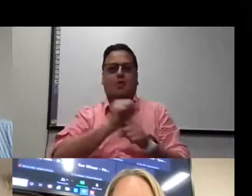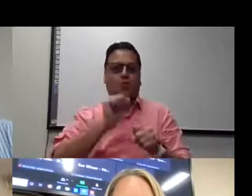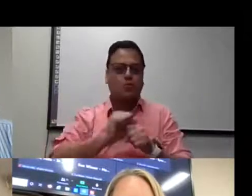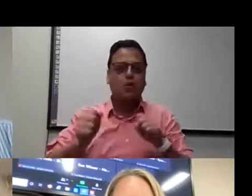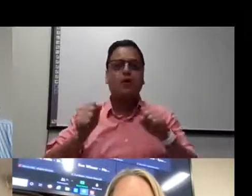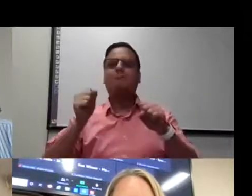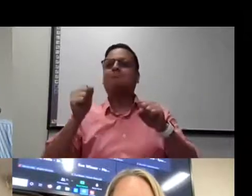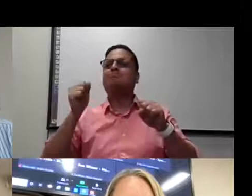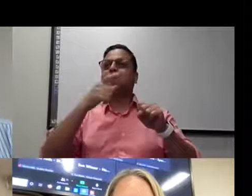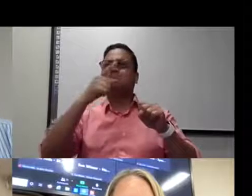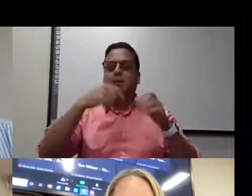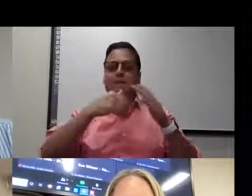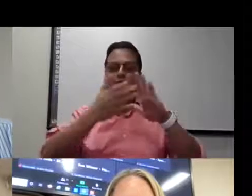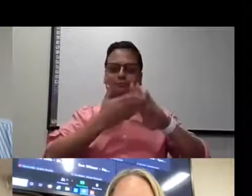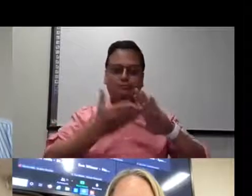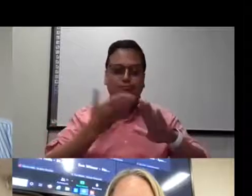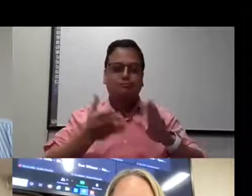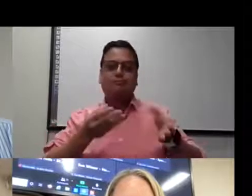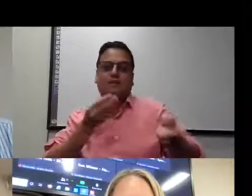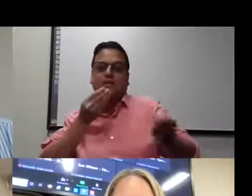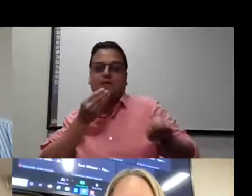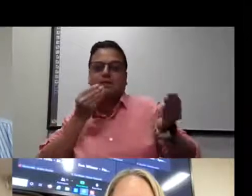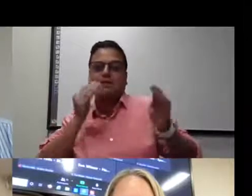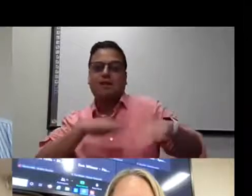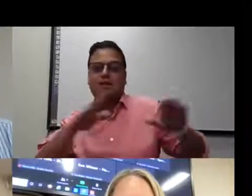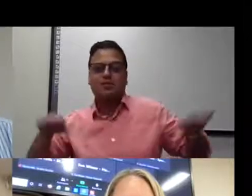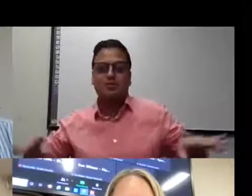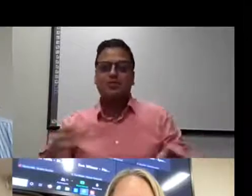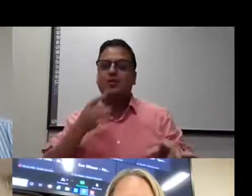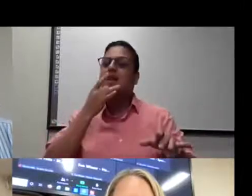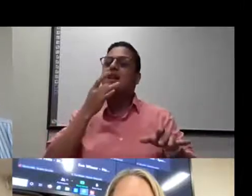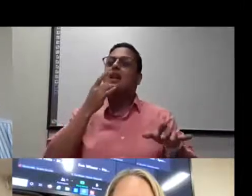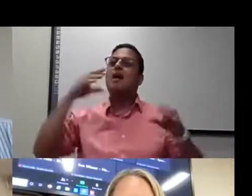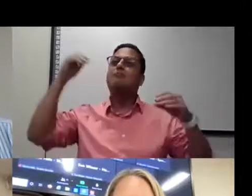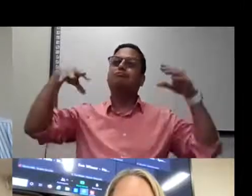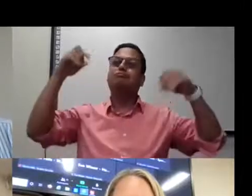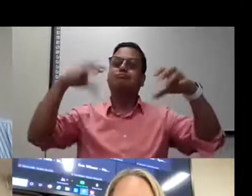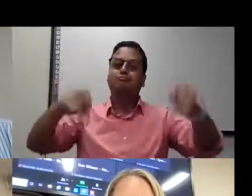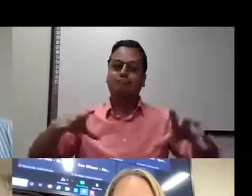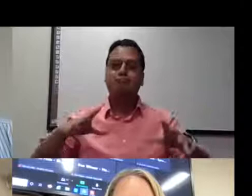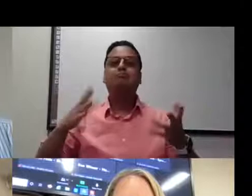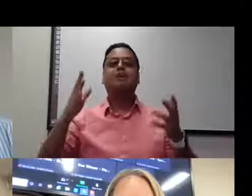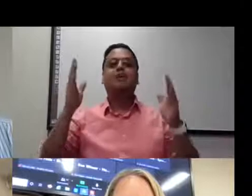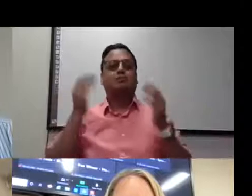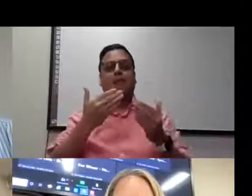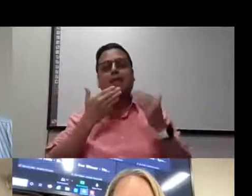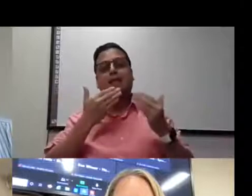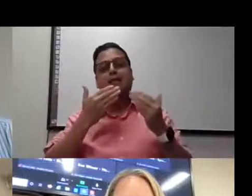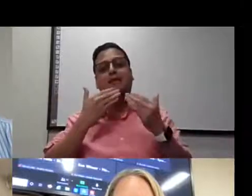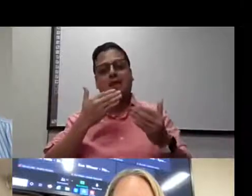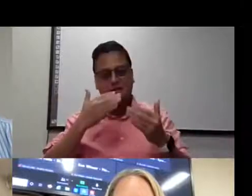keep our children fed and taken care of, and we're just extremely grateful to them. To